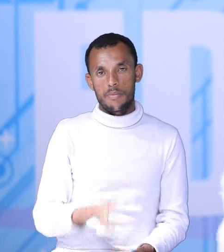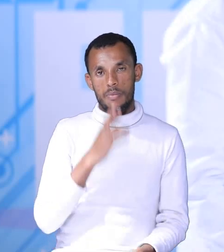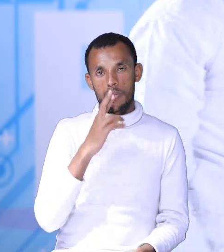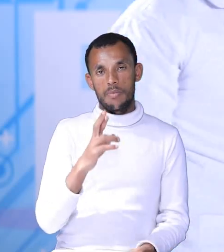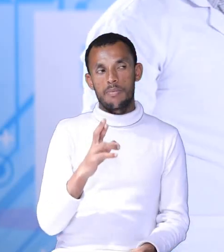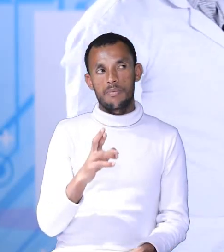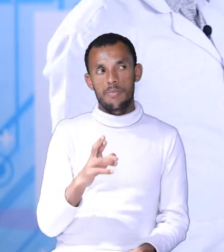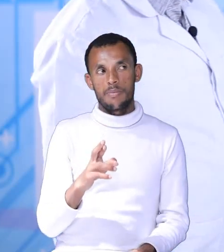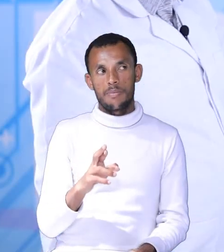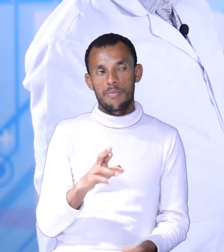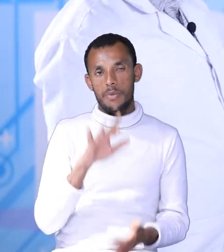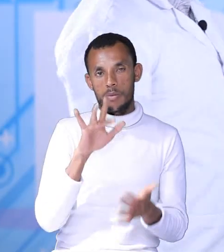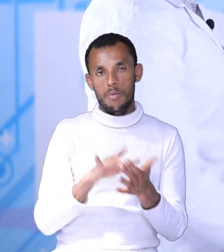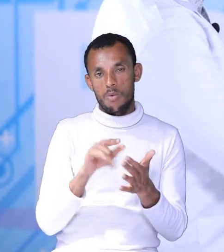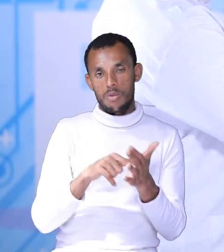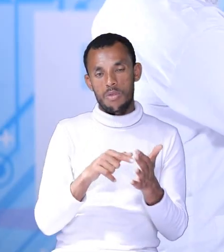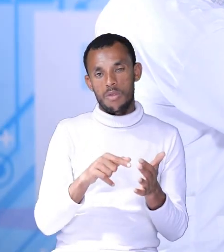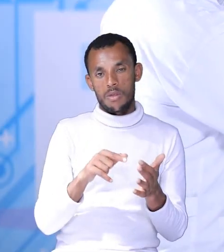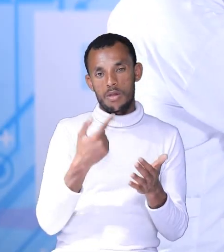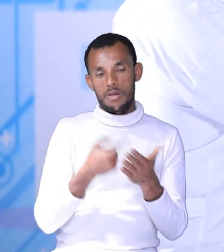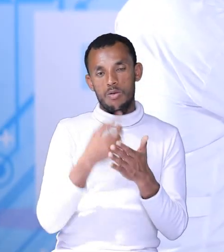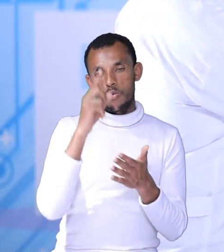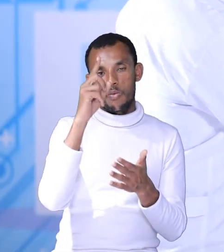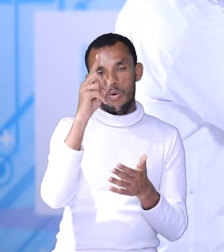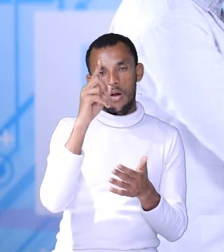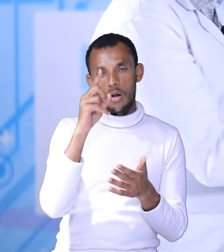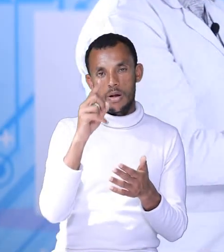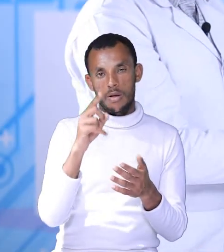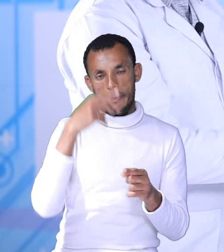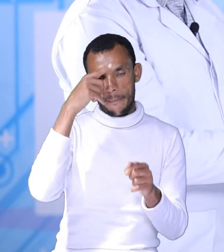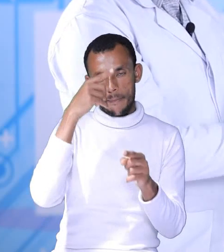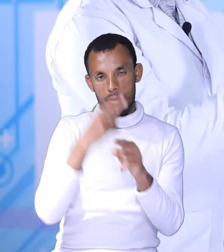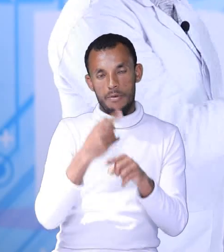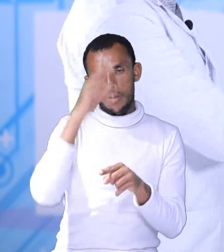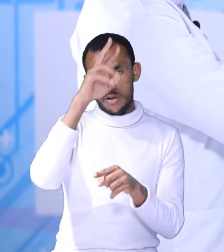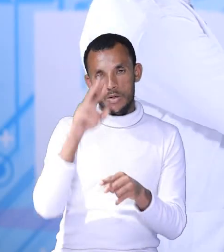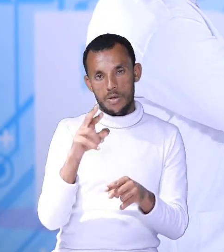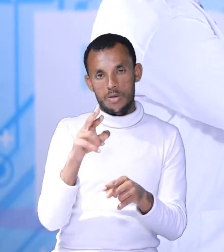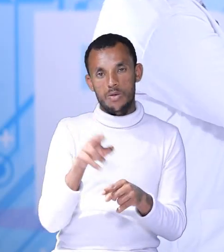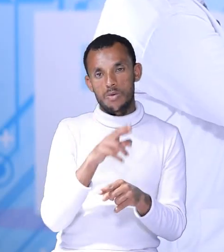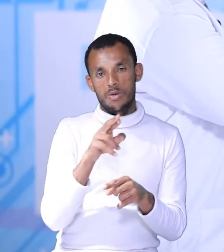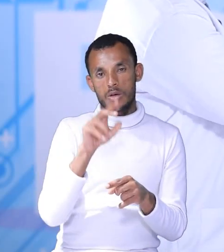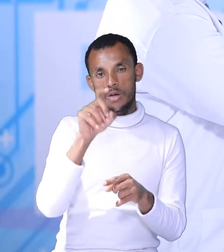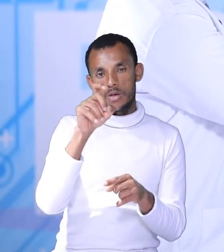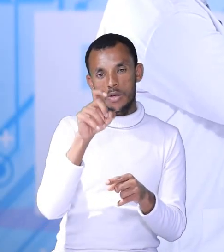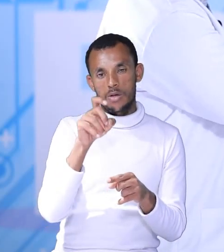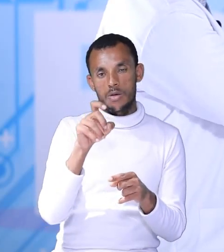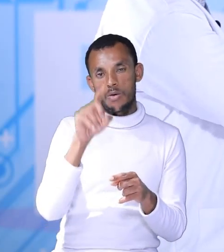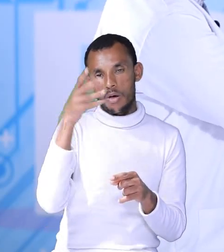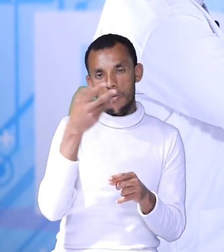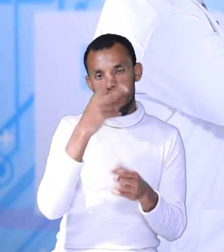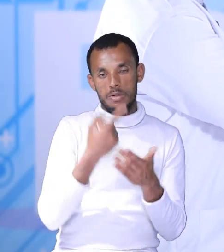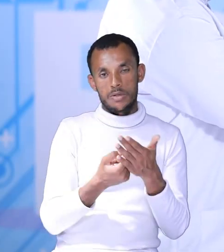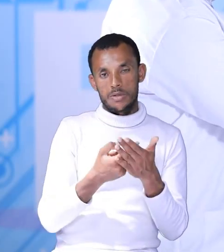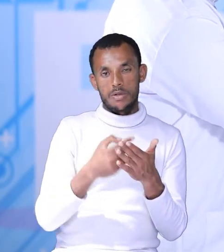there. Therefore, this one is a perfect square. You can write this x, half of this